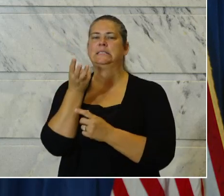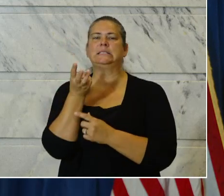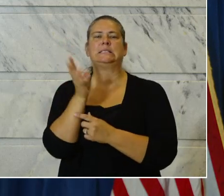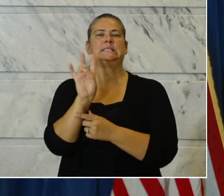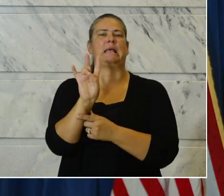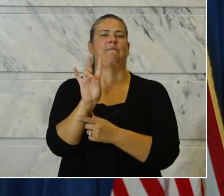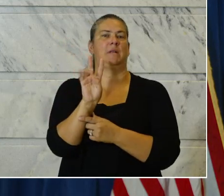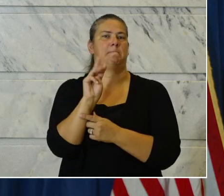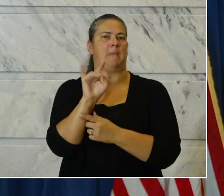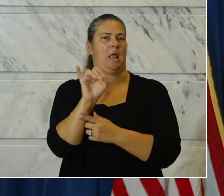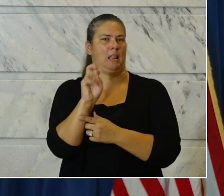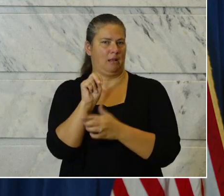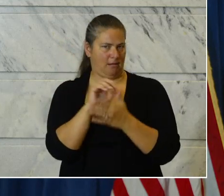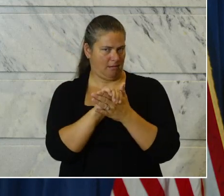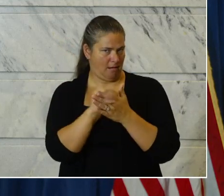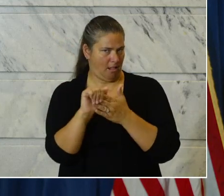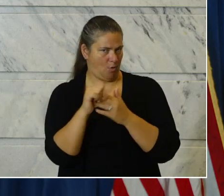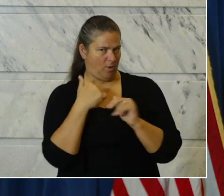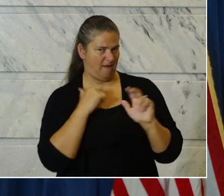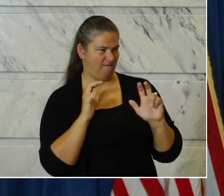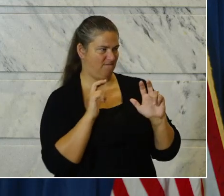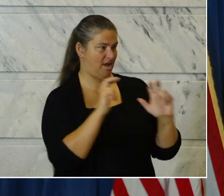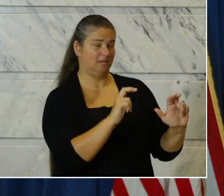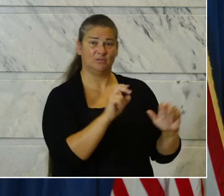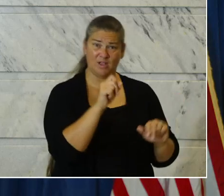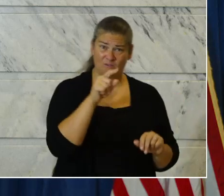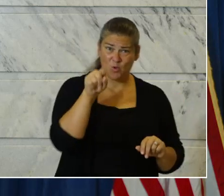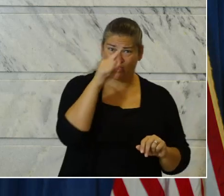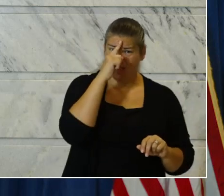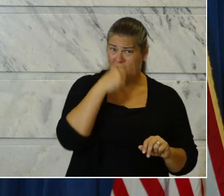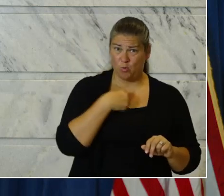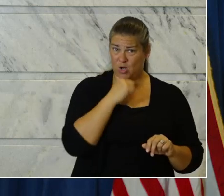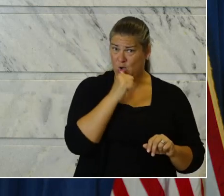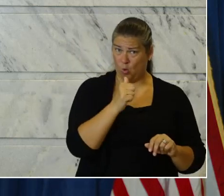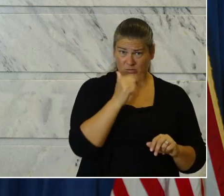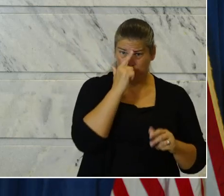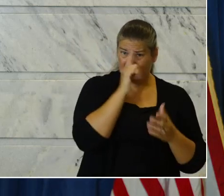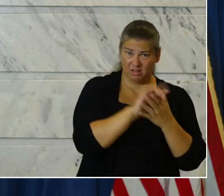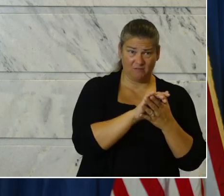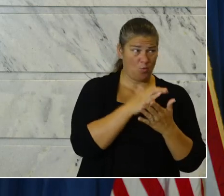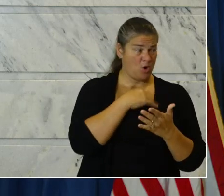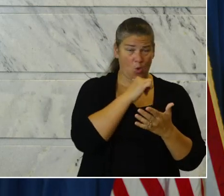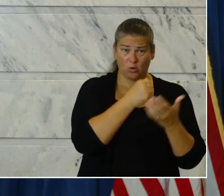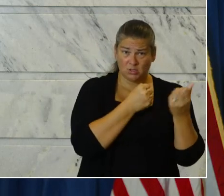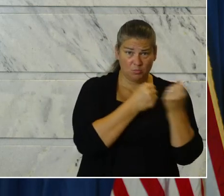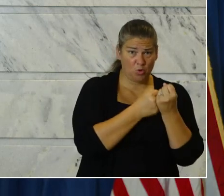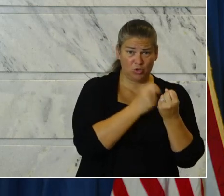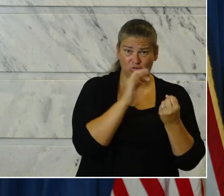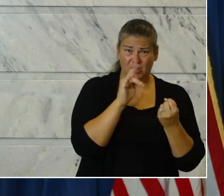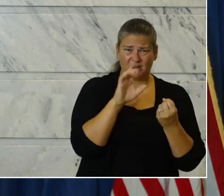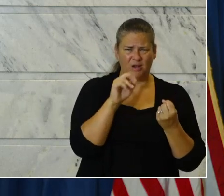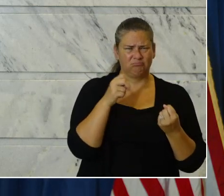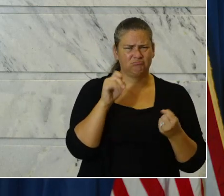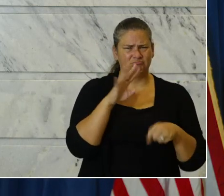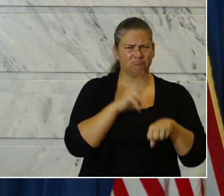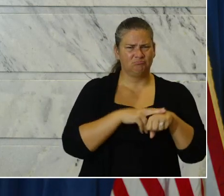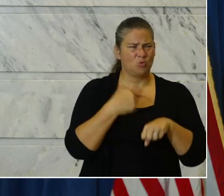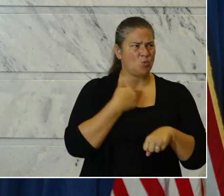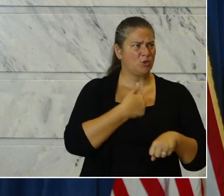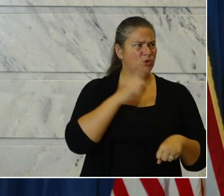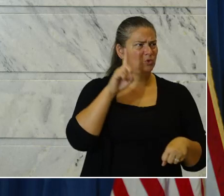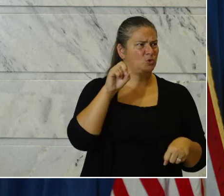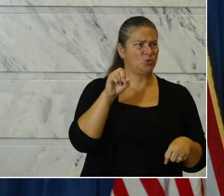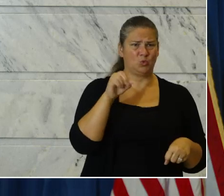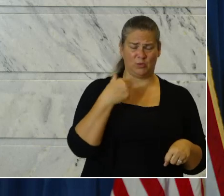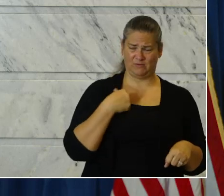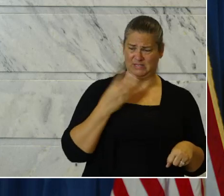$67 million to suggest that this administration doesn't believe in child care, and we deeply, deeply do. After putting